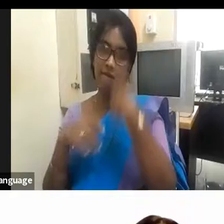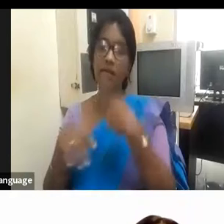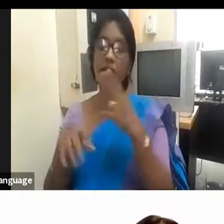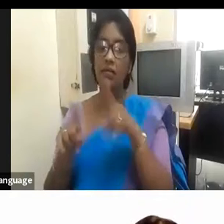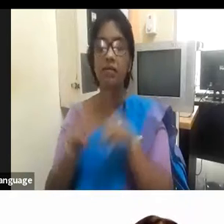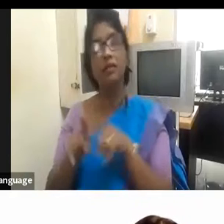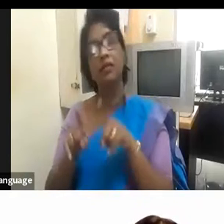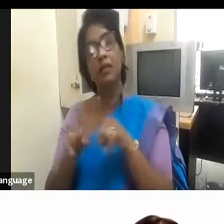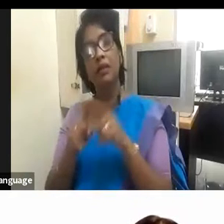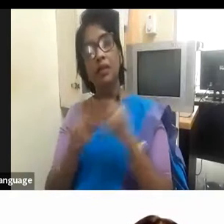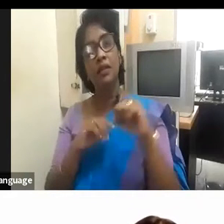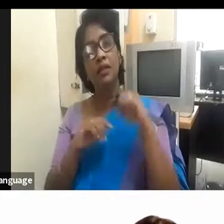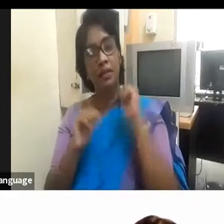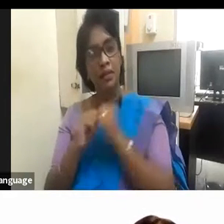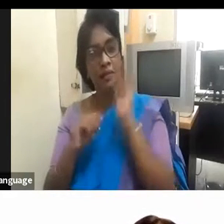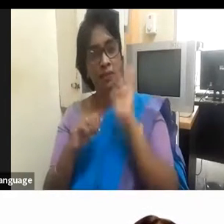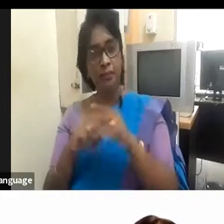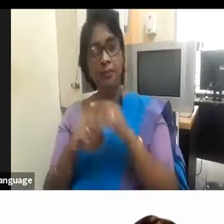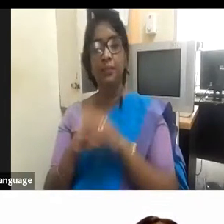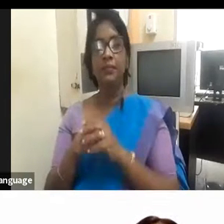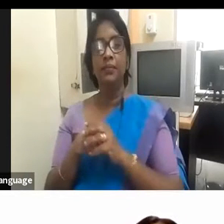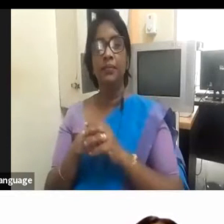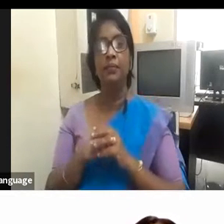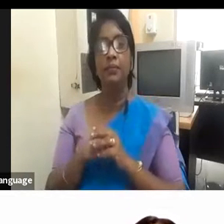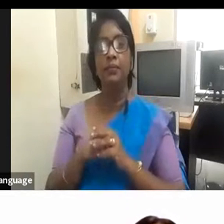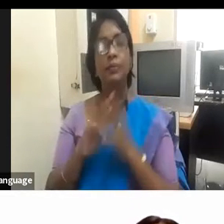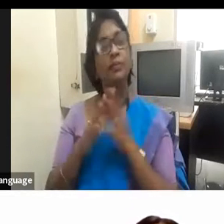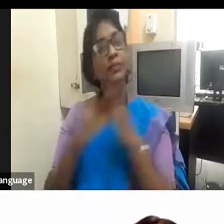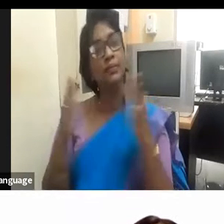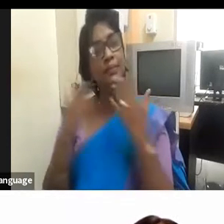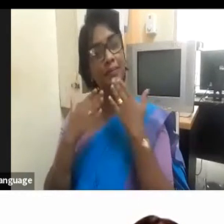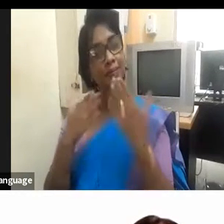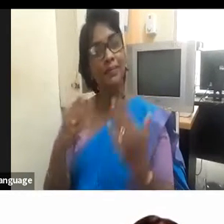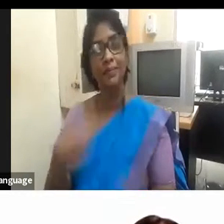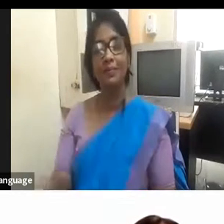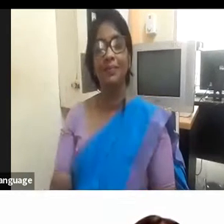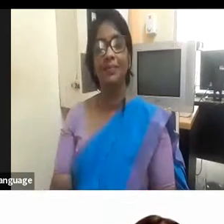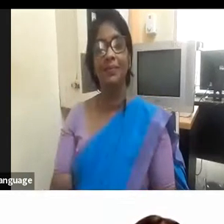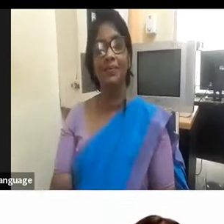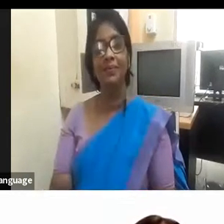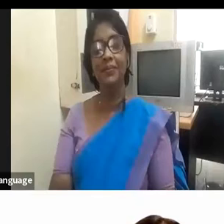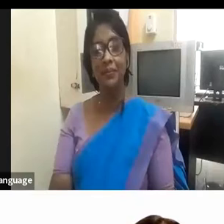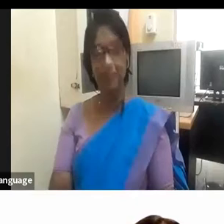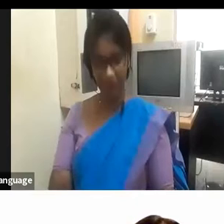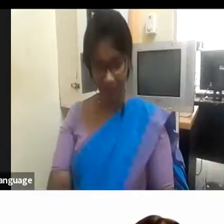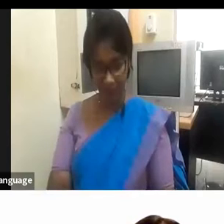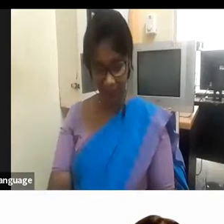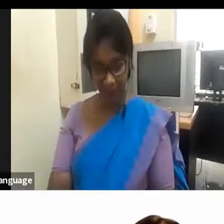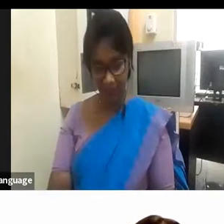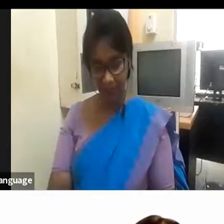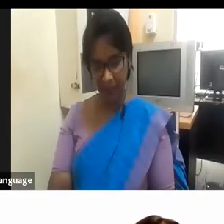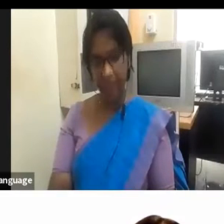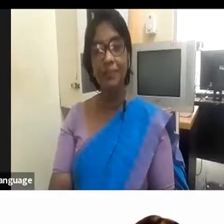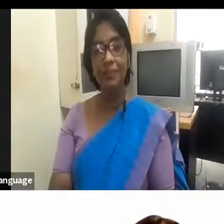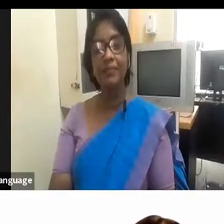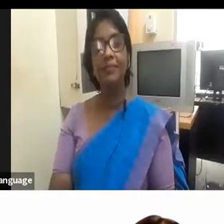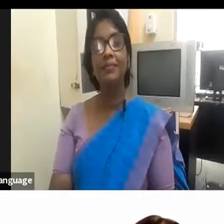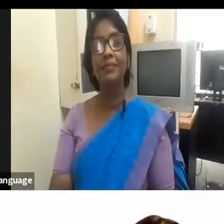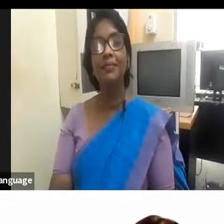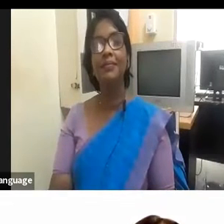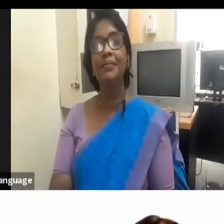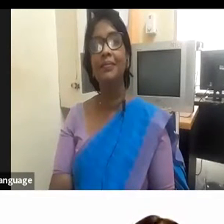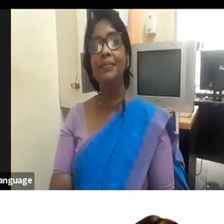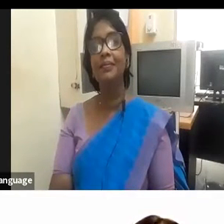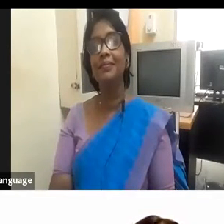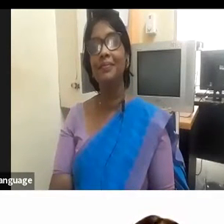non-dependent. Thank you. Thank you, my contribution. Thank you. So one